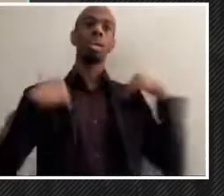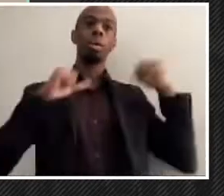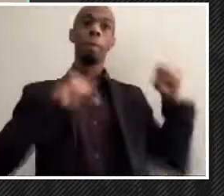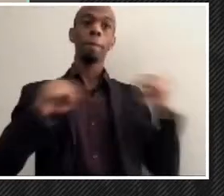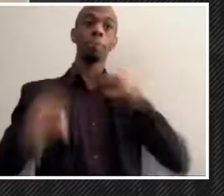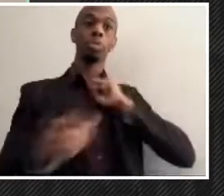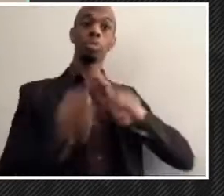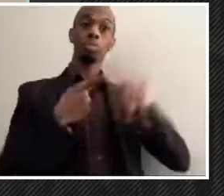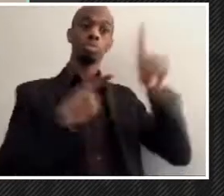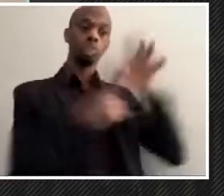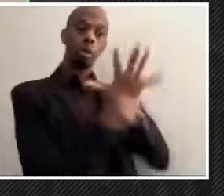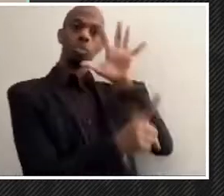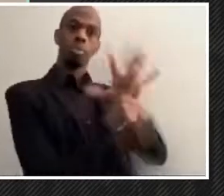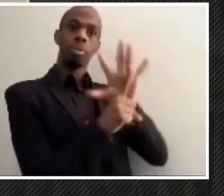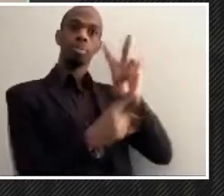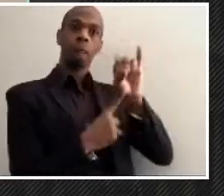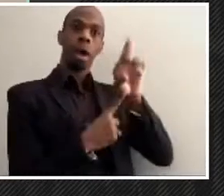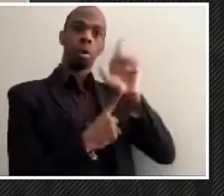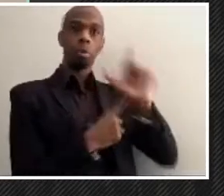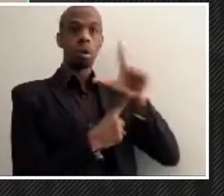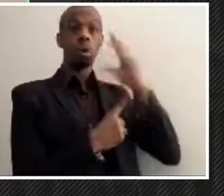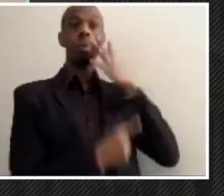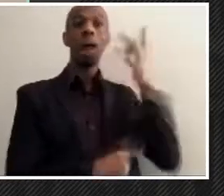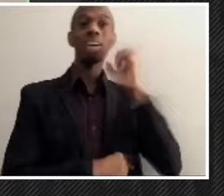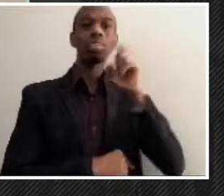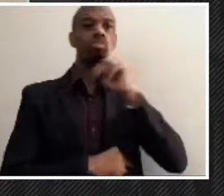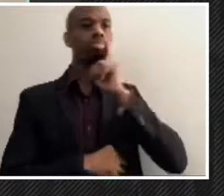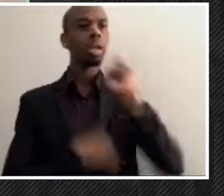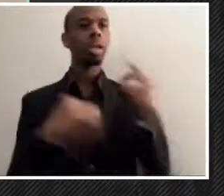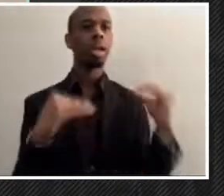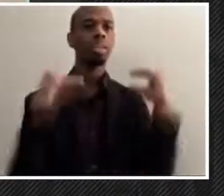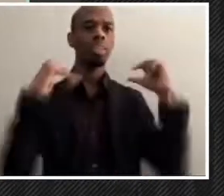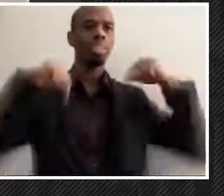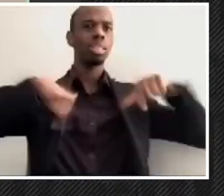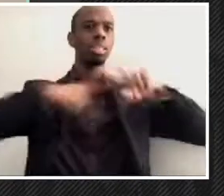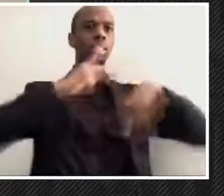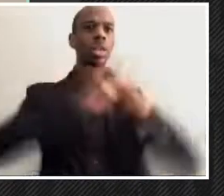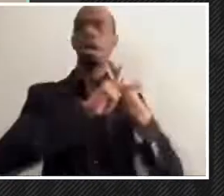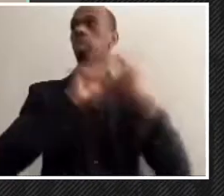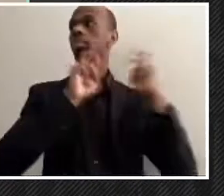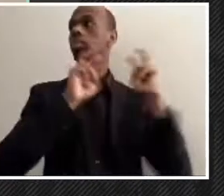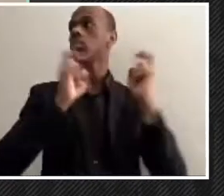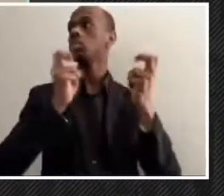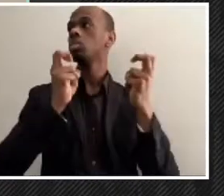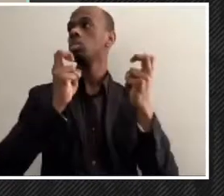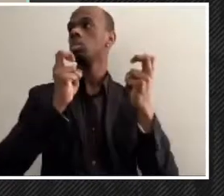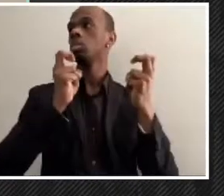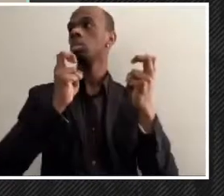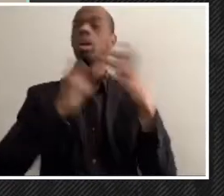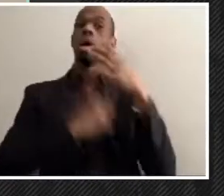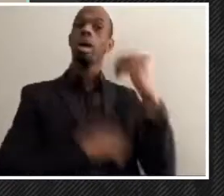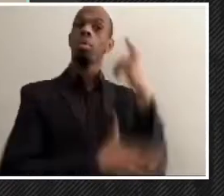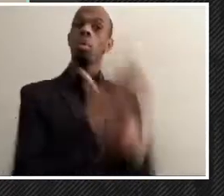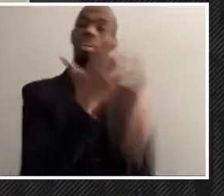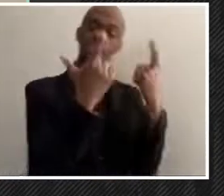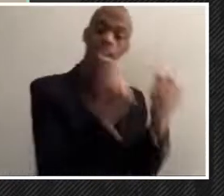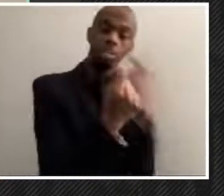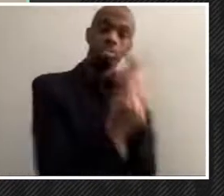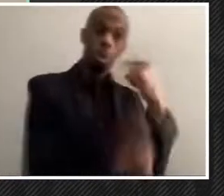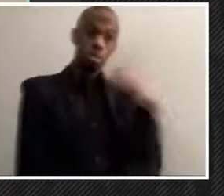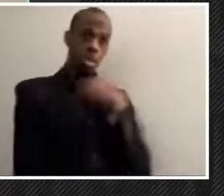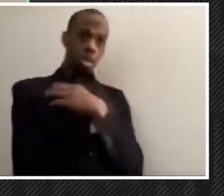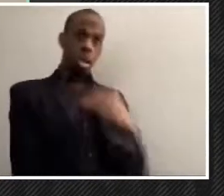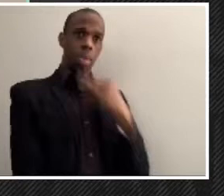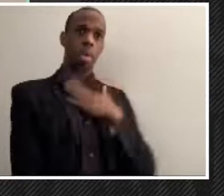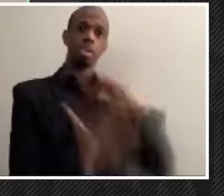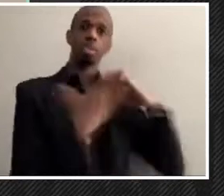issues. But I think Gary said it right when he said there are plenty of people in our communities. What it has done, right, for me and my community in Syracuse, where